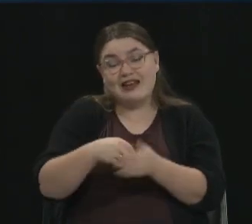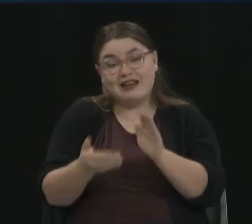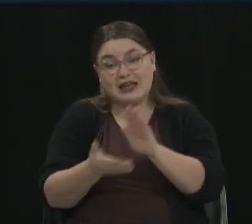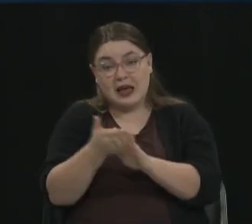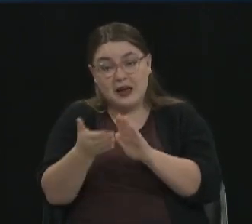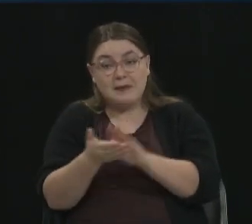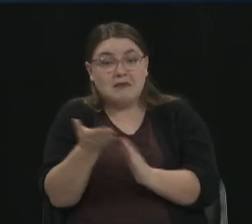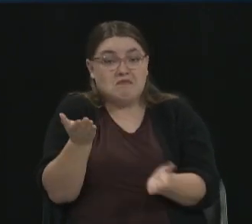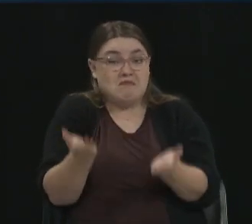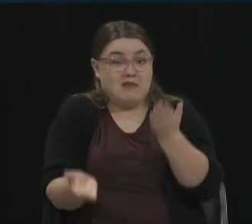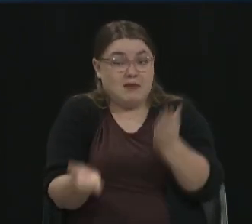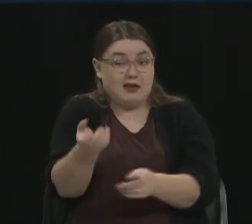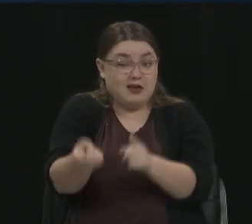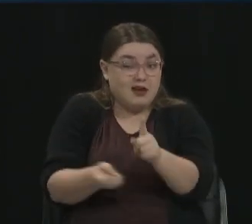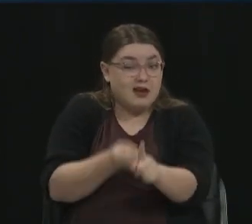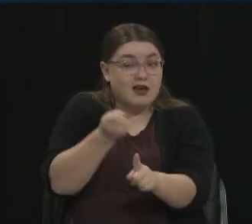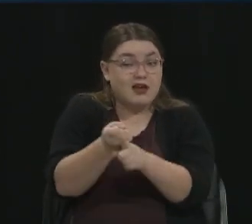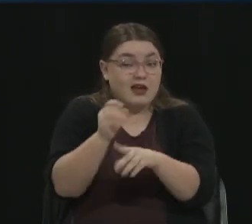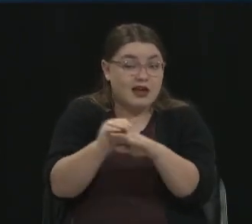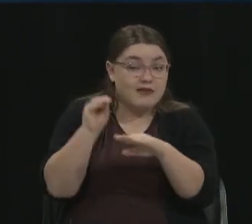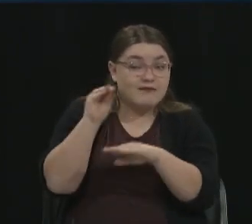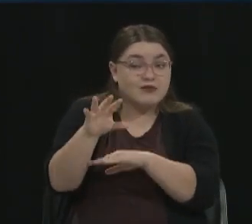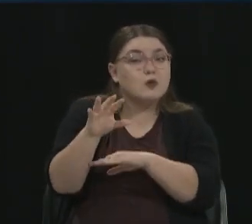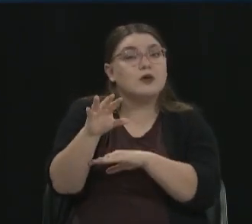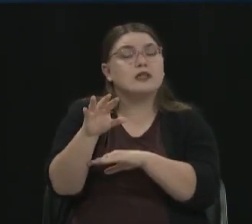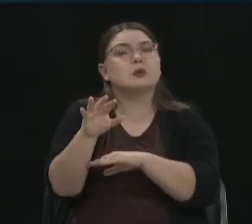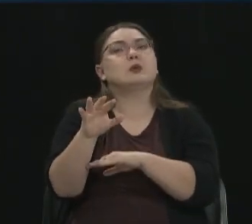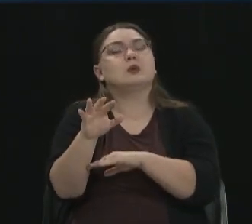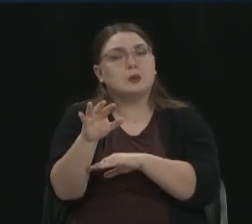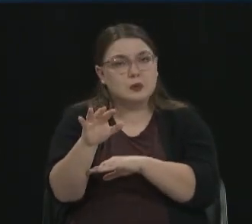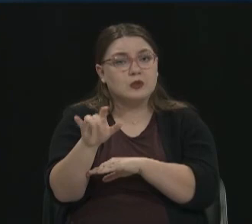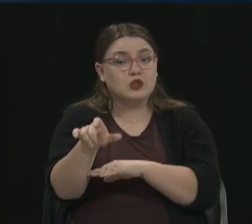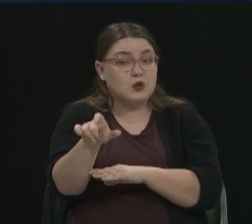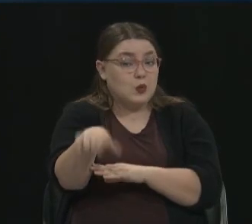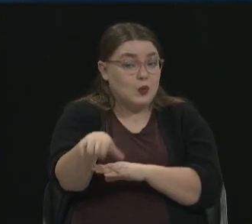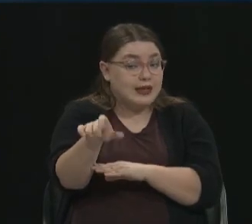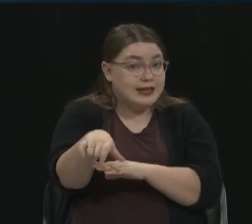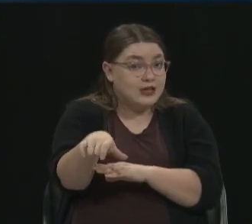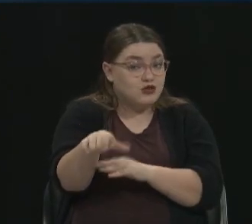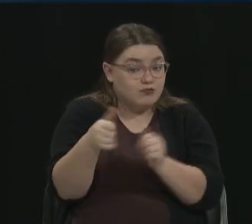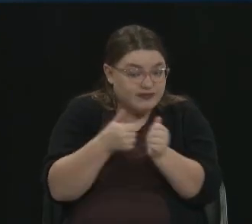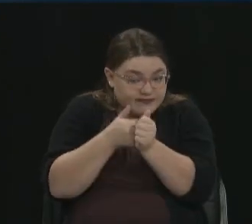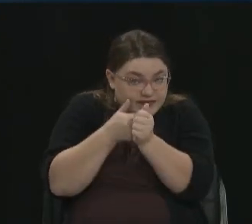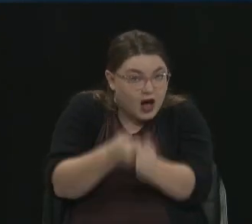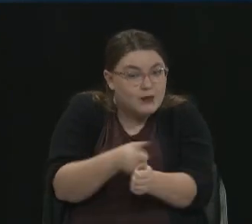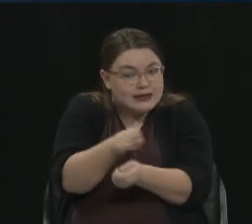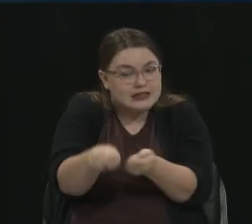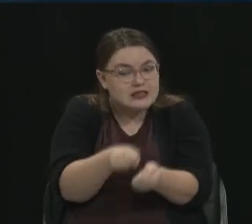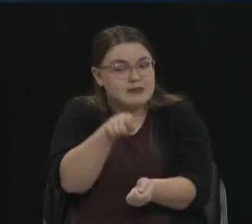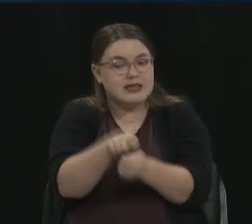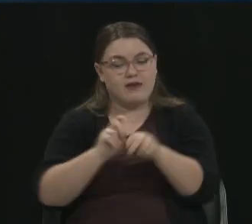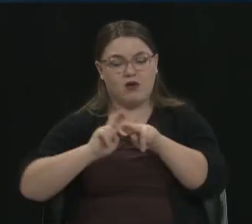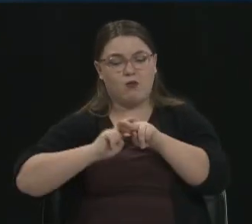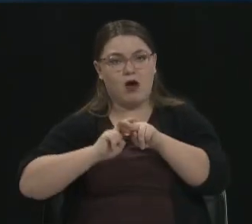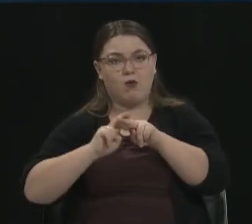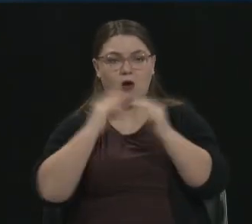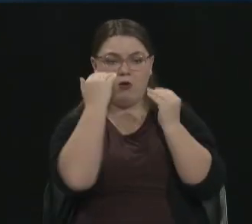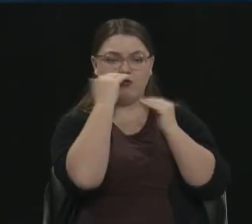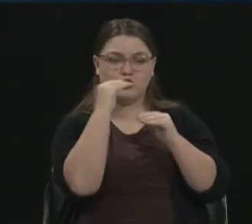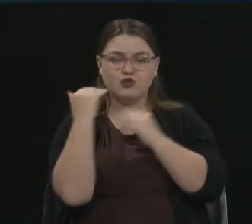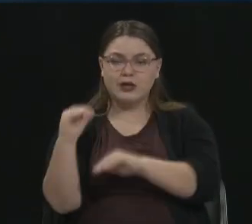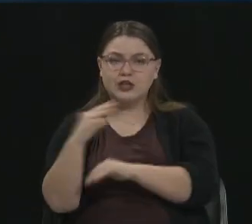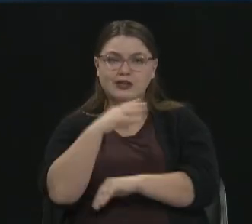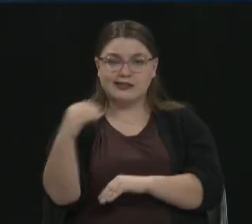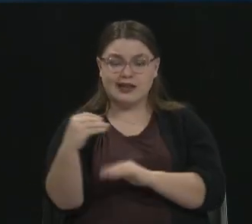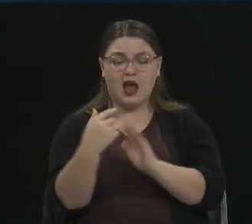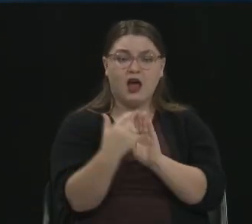how strictly people felt we needed to abide by the railroad kinds of regulations, or how